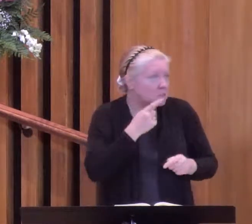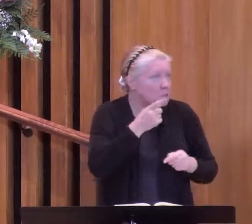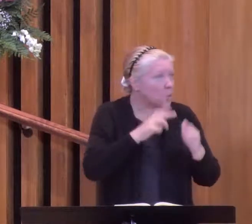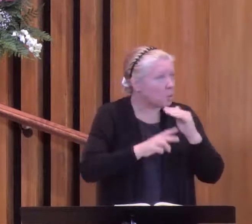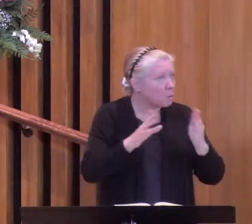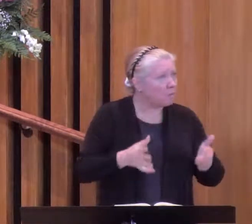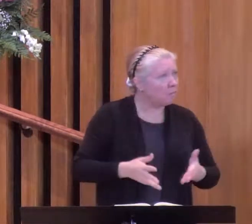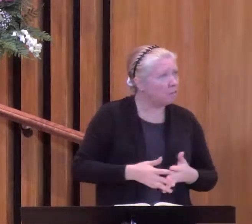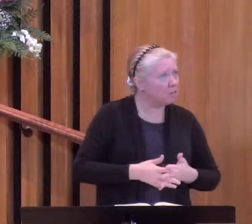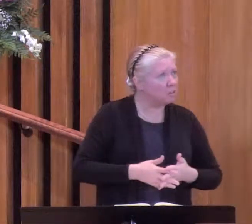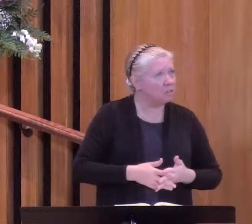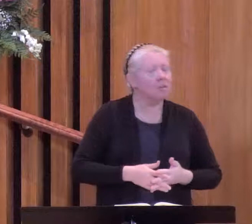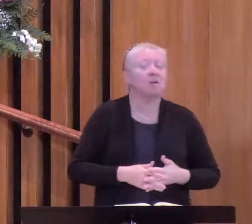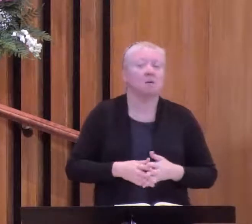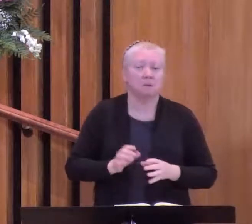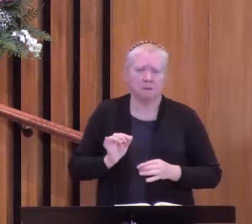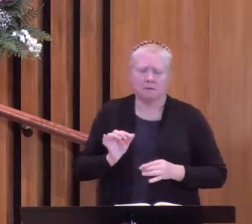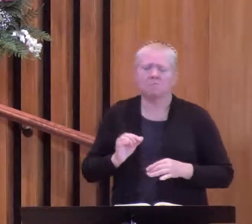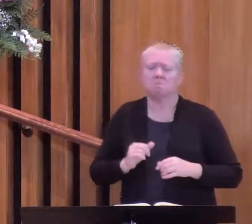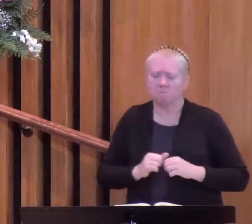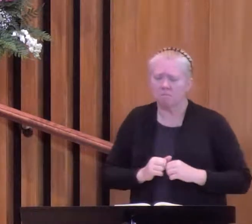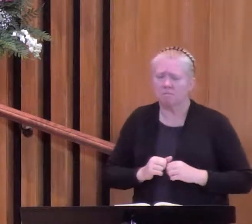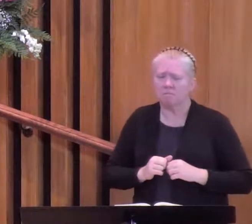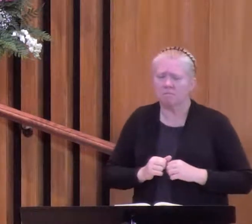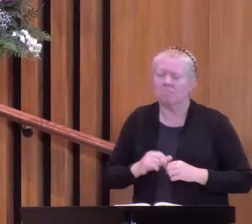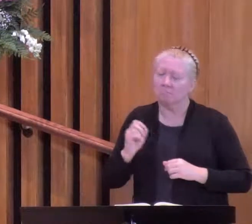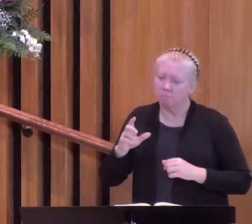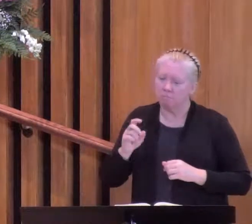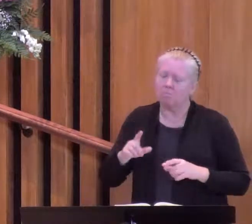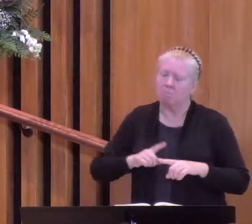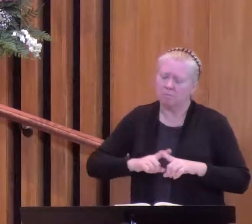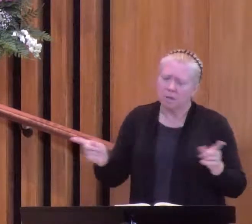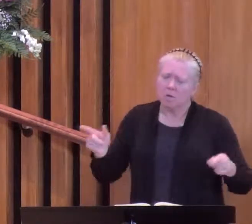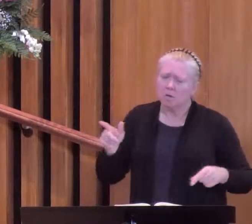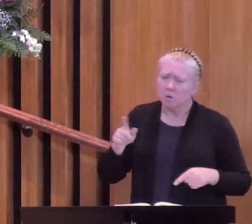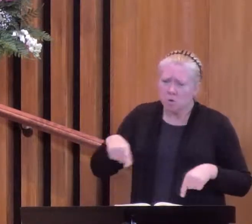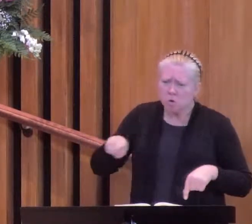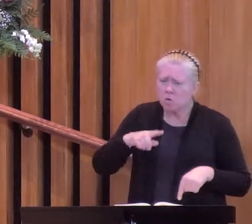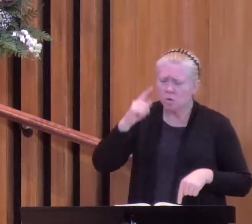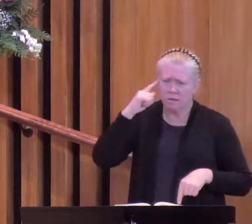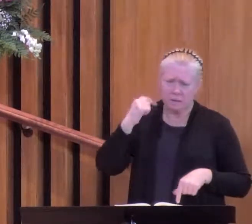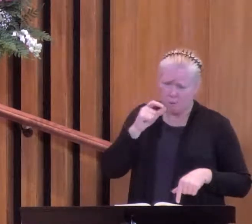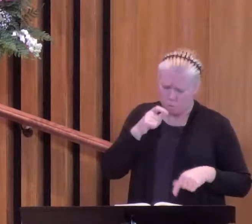he asked them, "But who do you say that I am?"